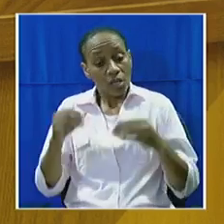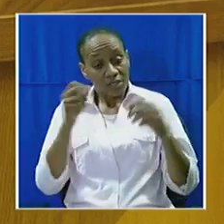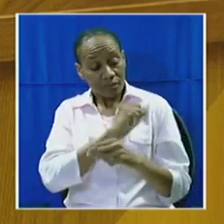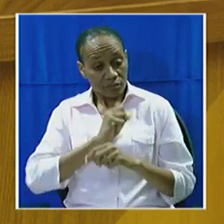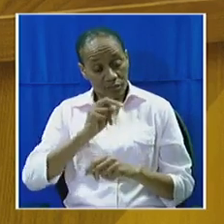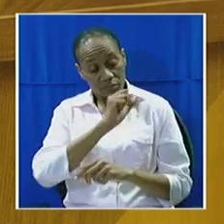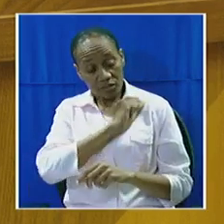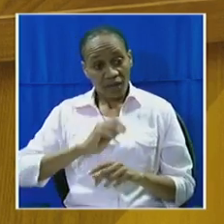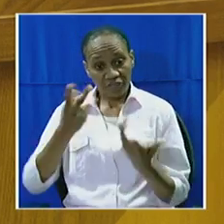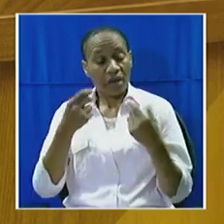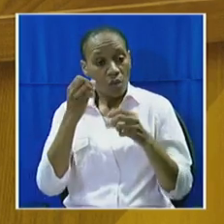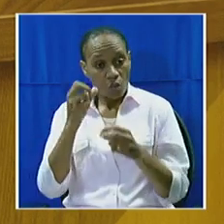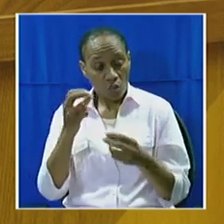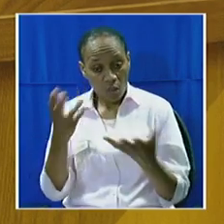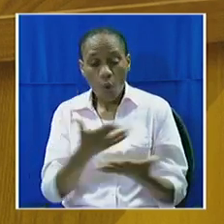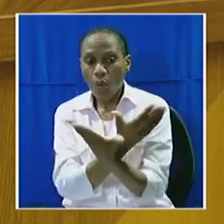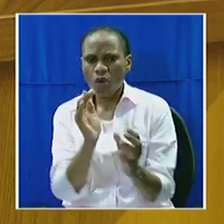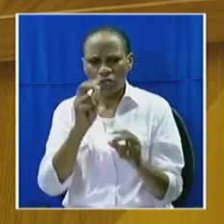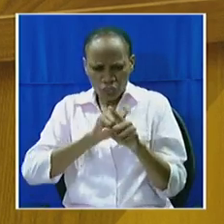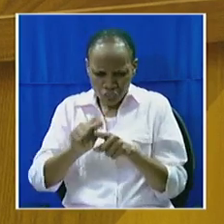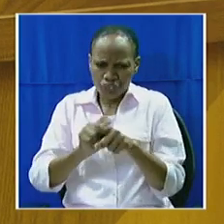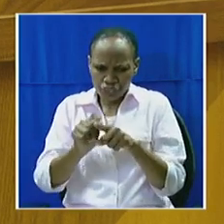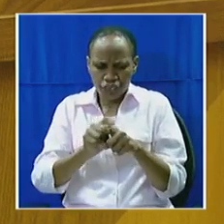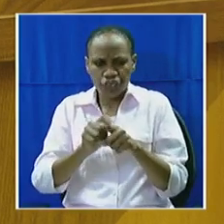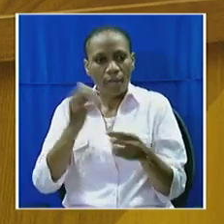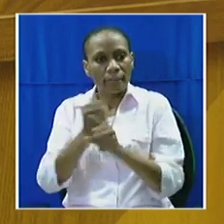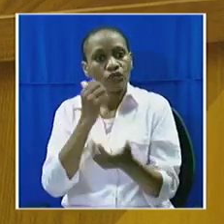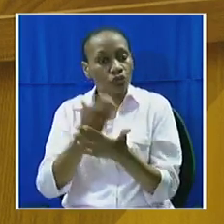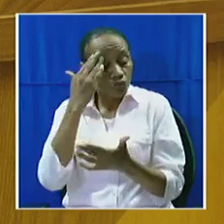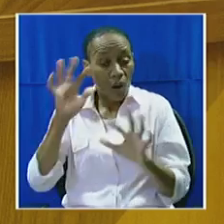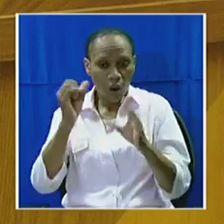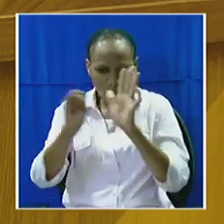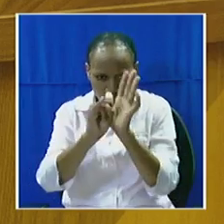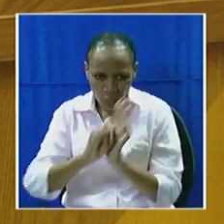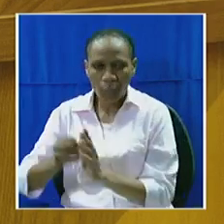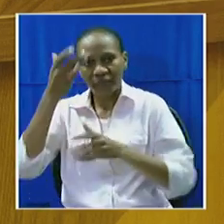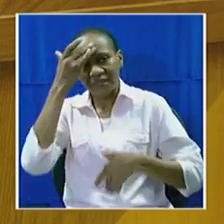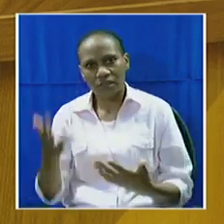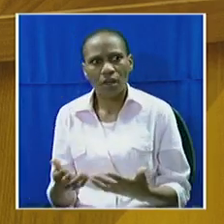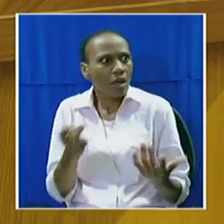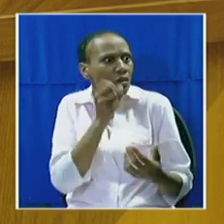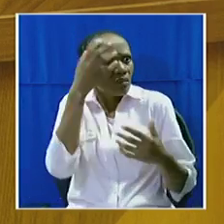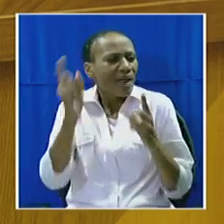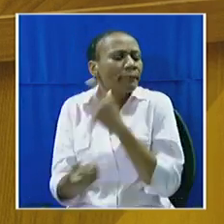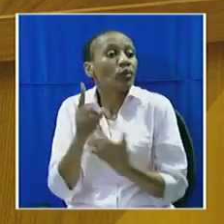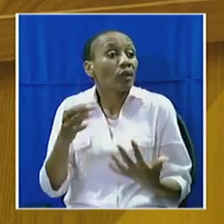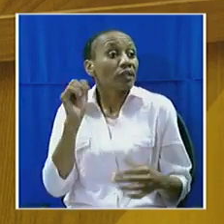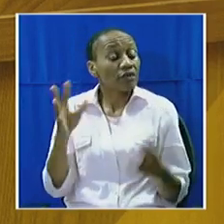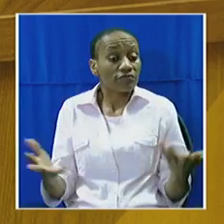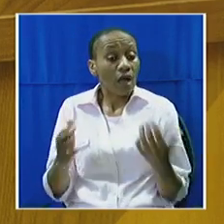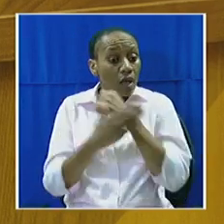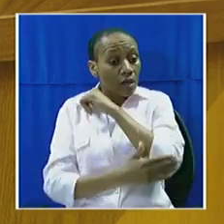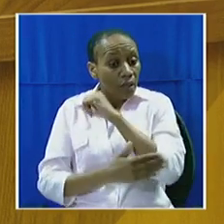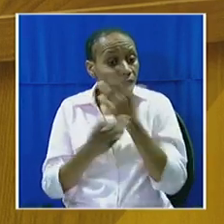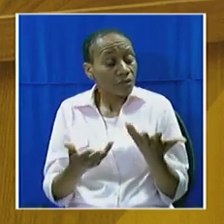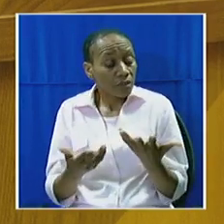workforce, community healthcare workers must be trained for detection mechanisms. It will be a huge disgrace for the country that the very same people